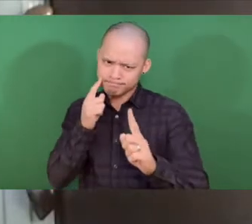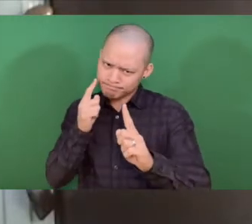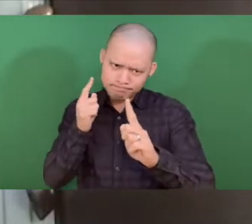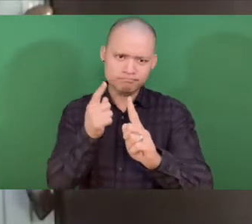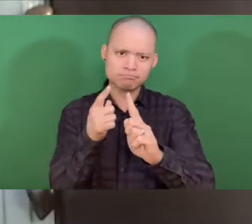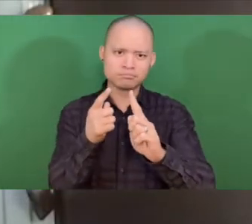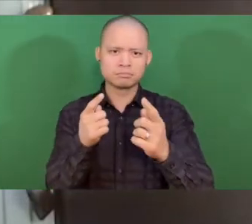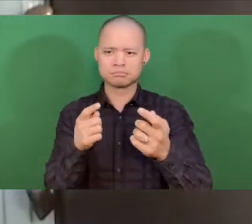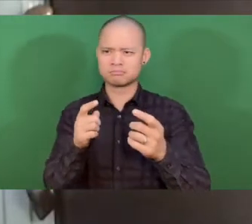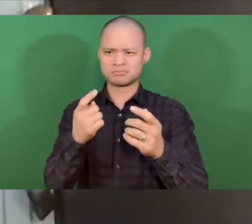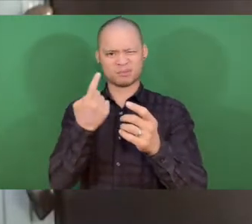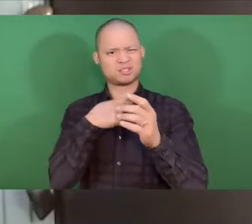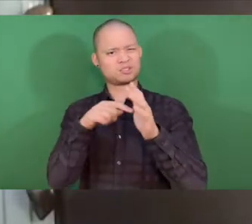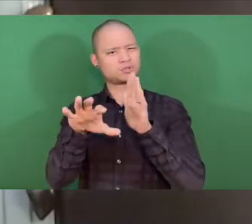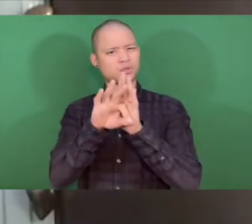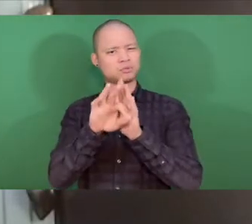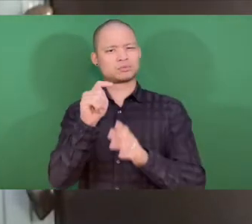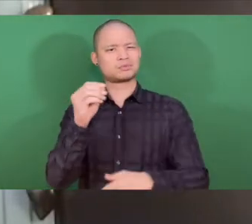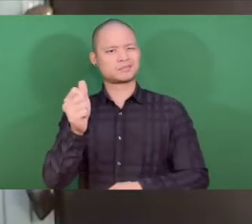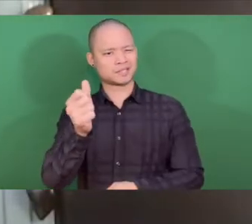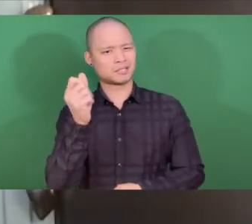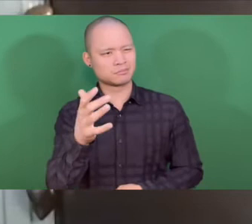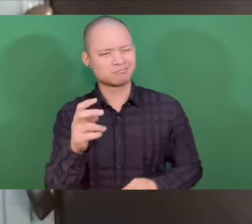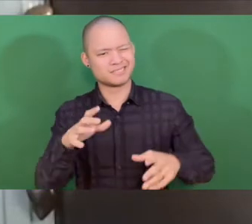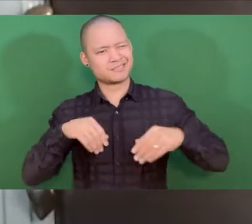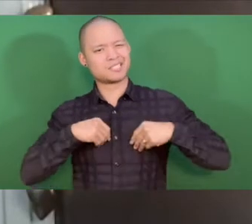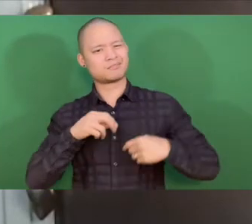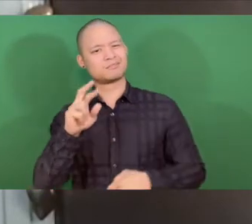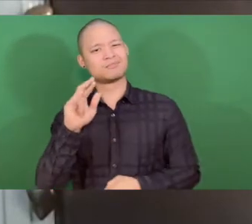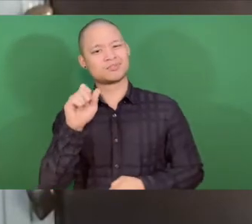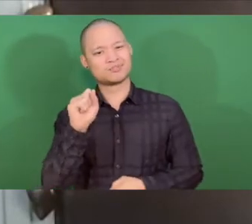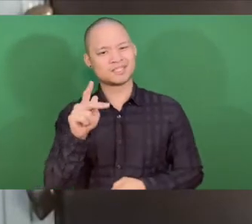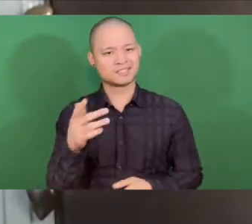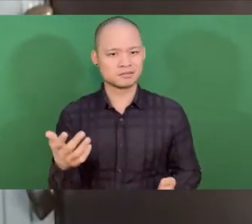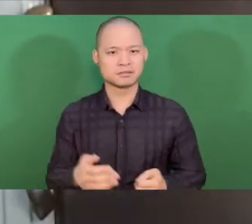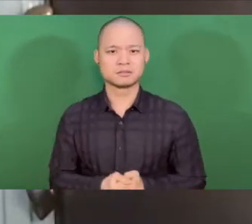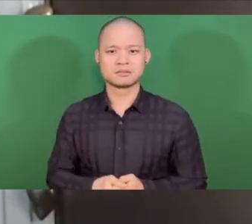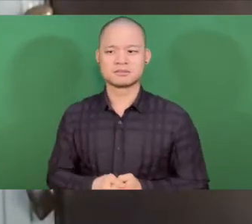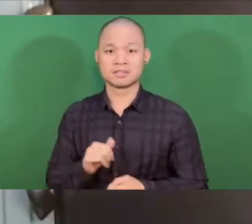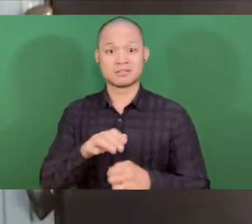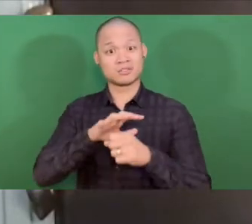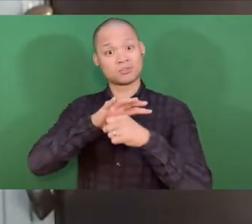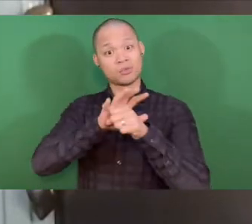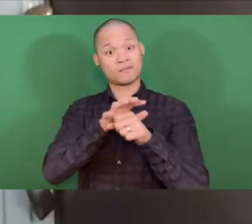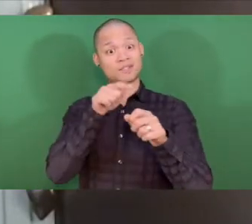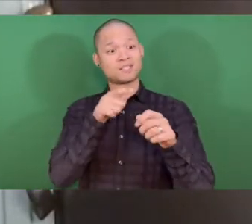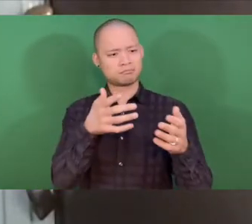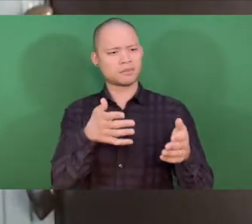to gamble and take the risk. COVID has allowed us to do what we